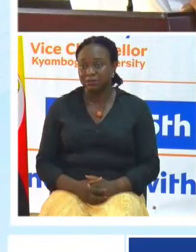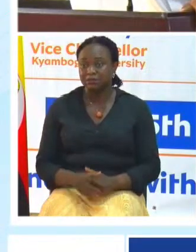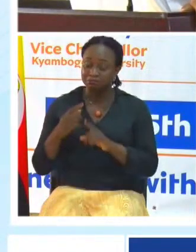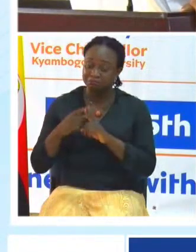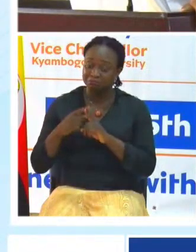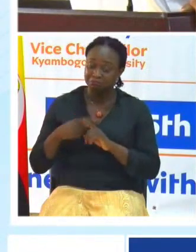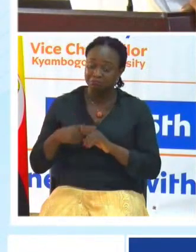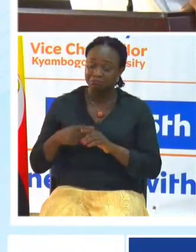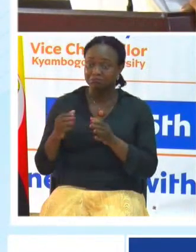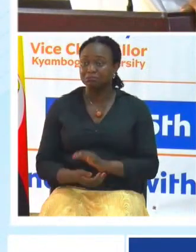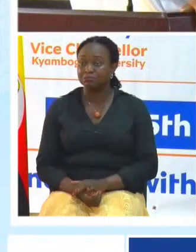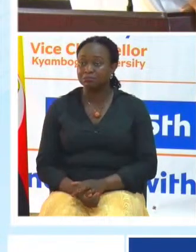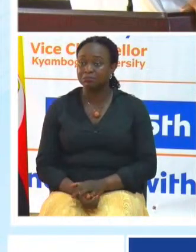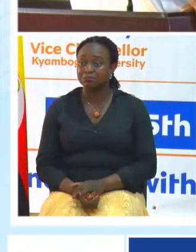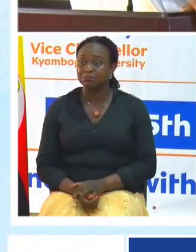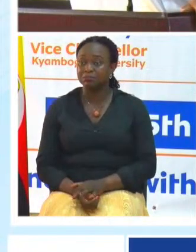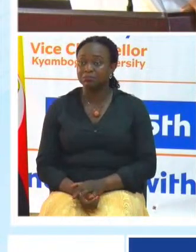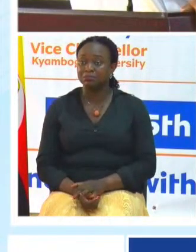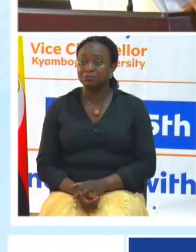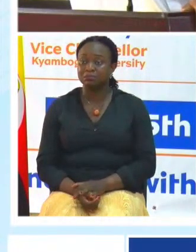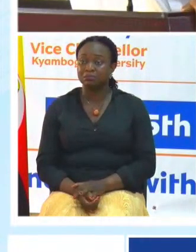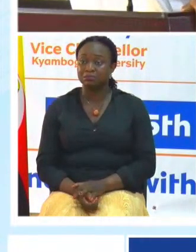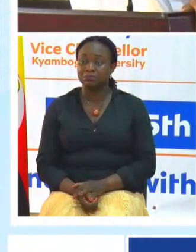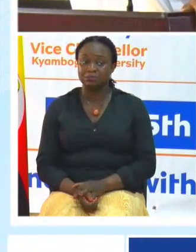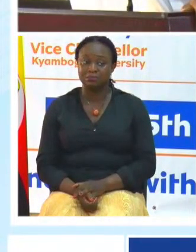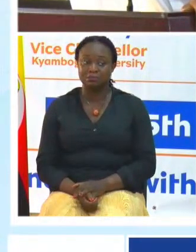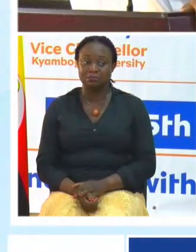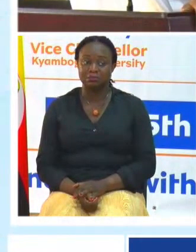Hmm, that's a good one.